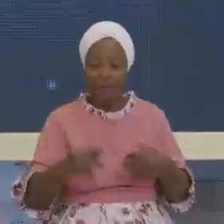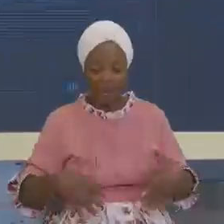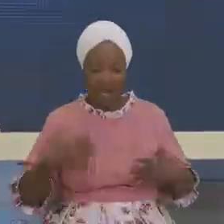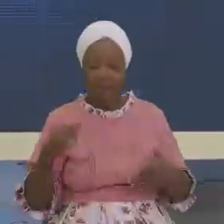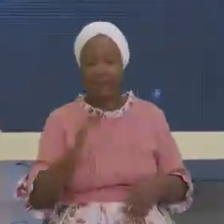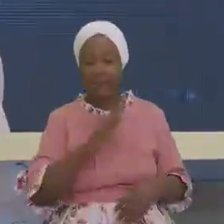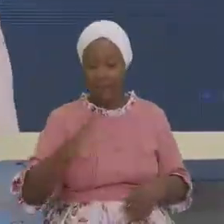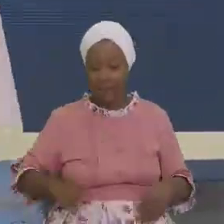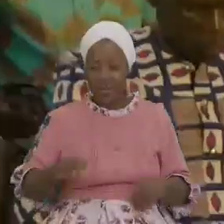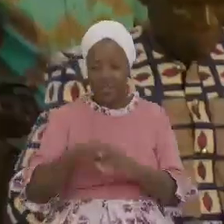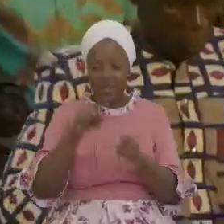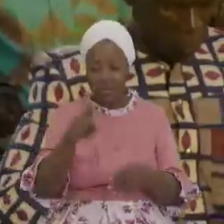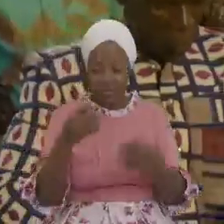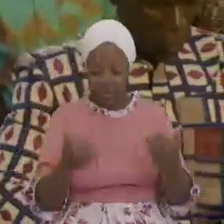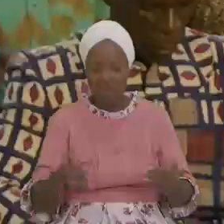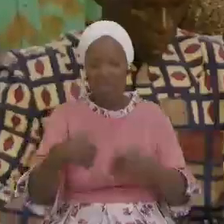in you tonight.